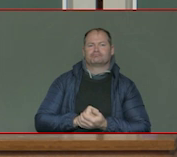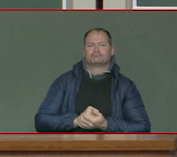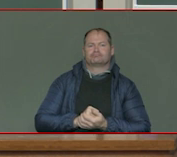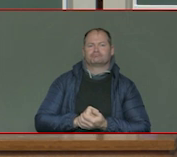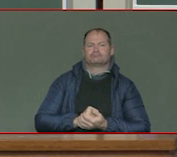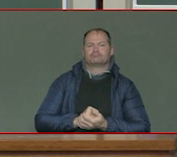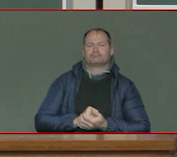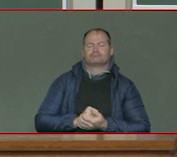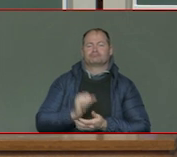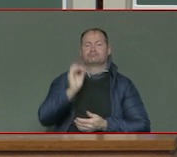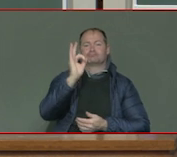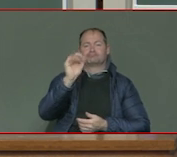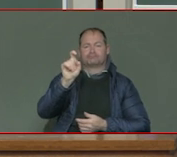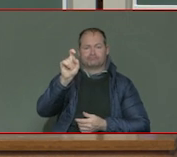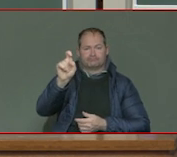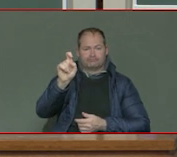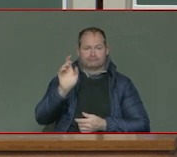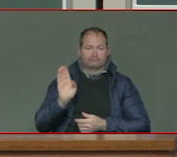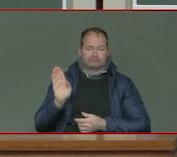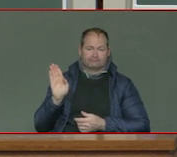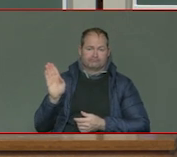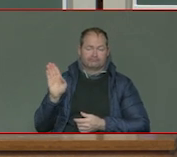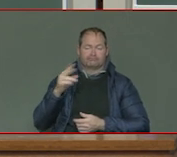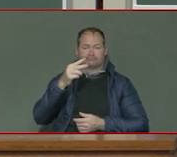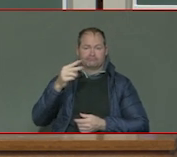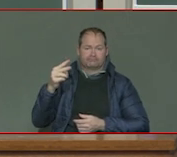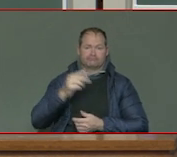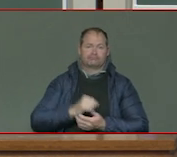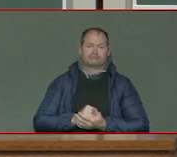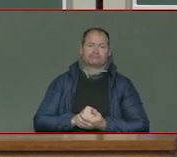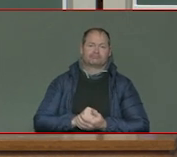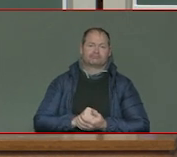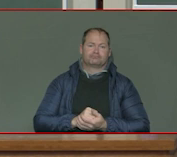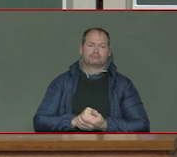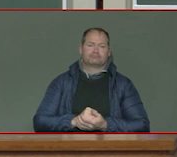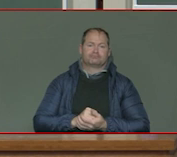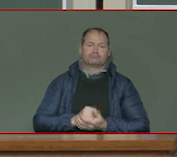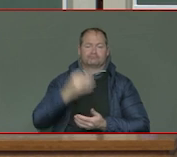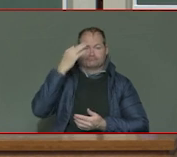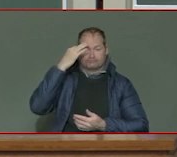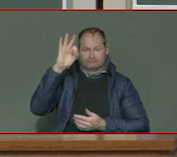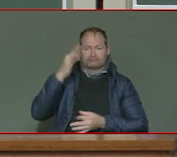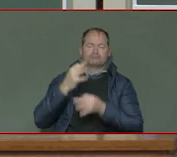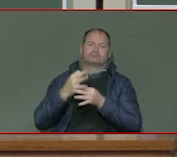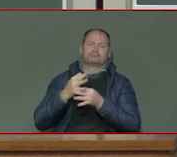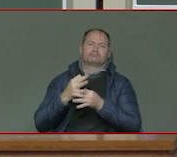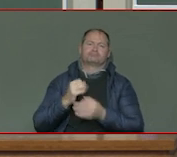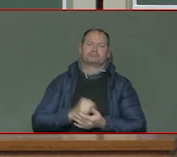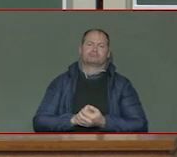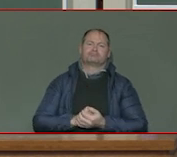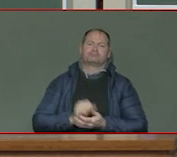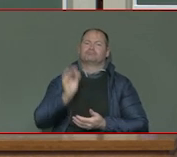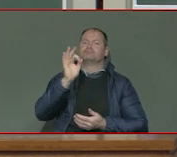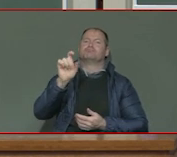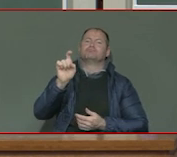function. Fx is equal to x cubed, a cubic function. And fx is equal to 1